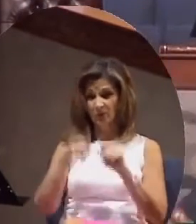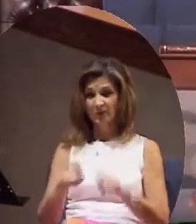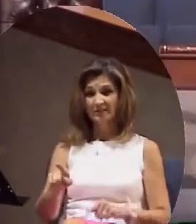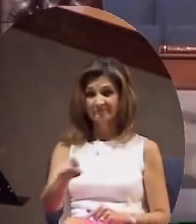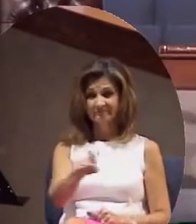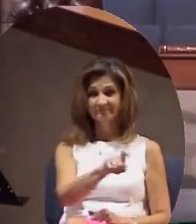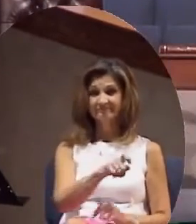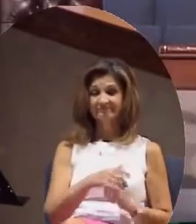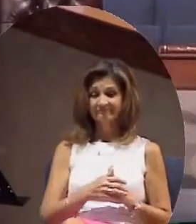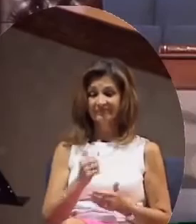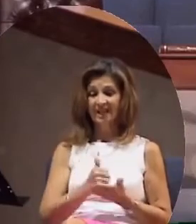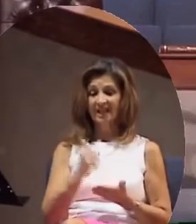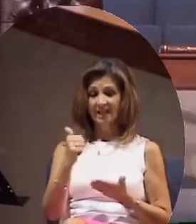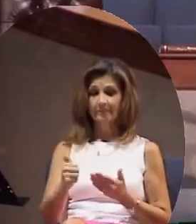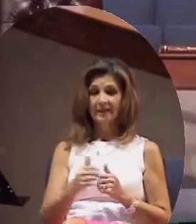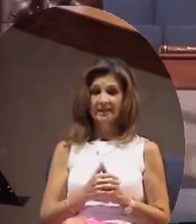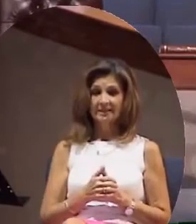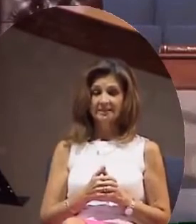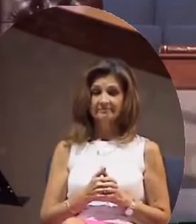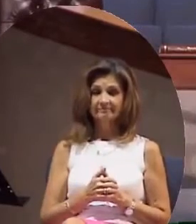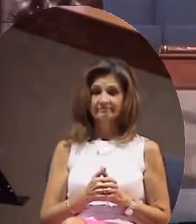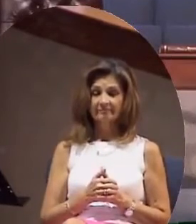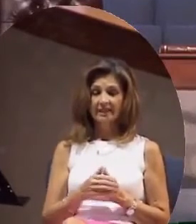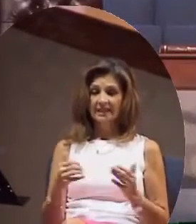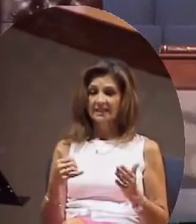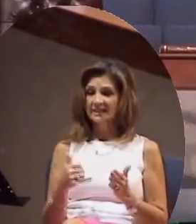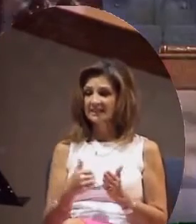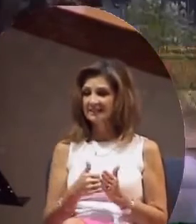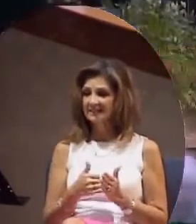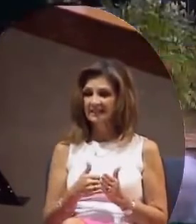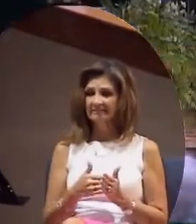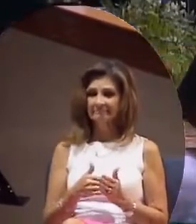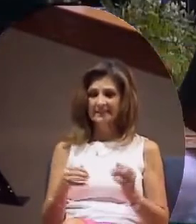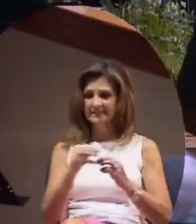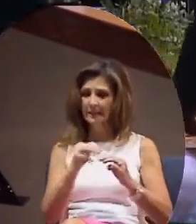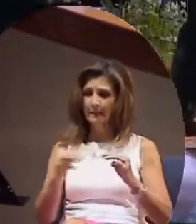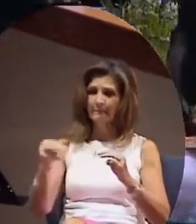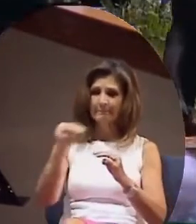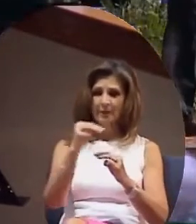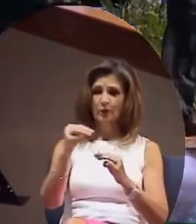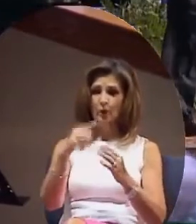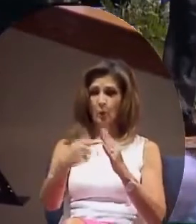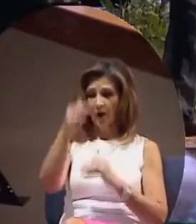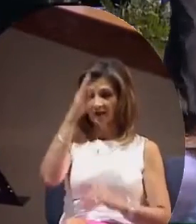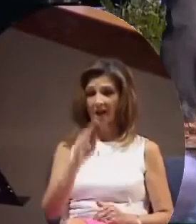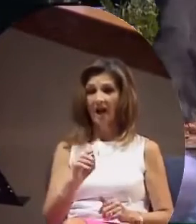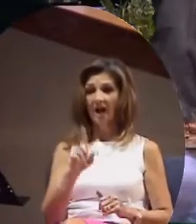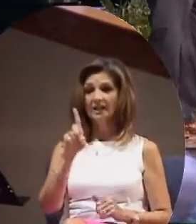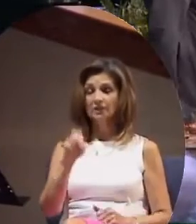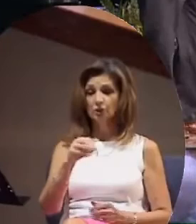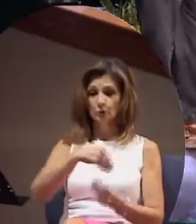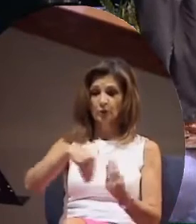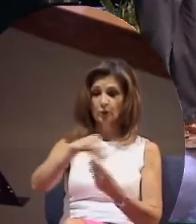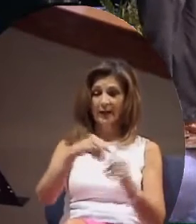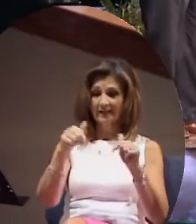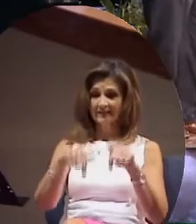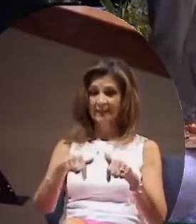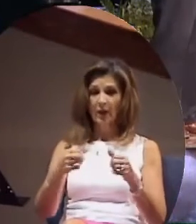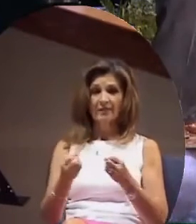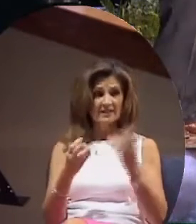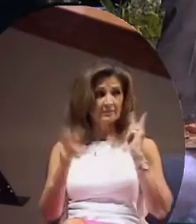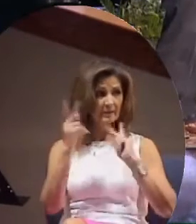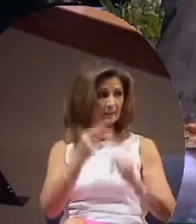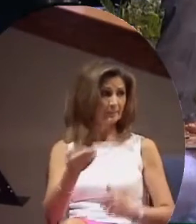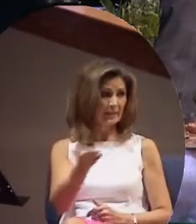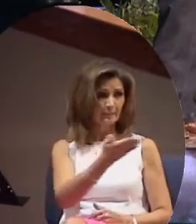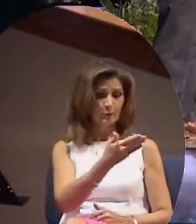that? Amen. Listen, it is a miracle what God is doing around this place. This many people